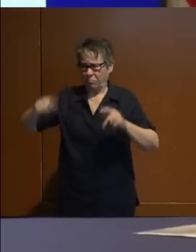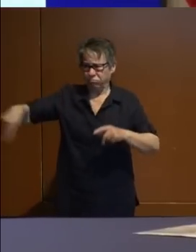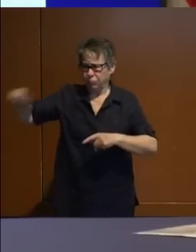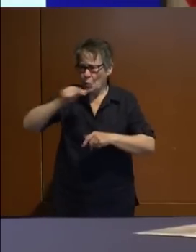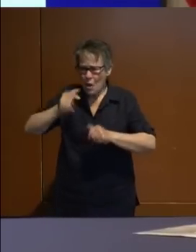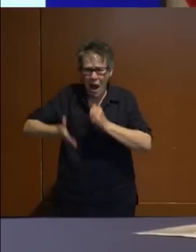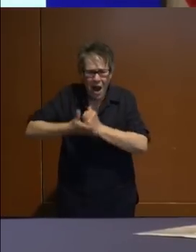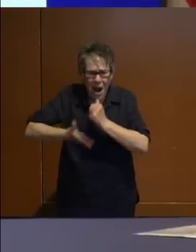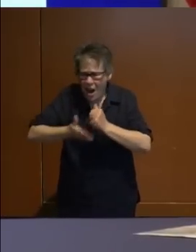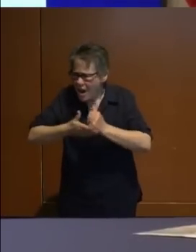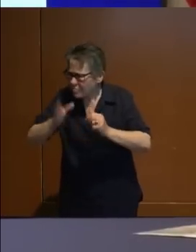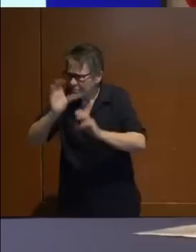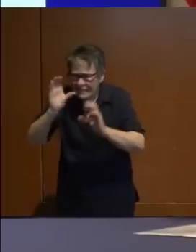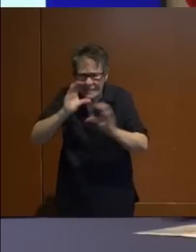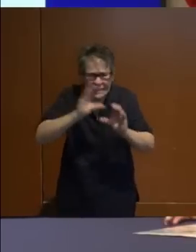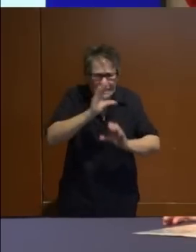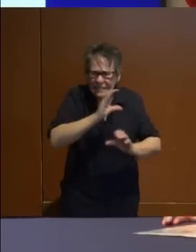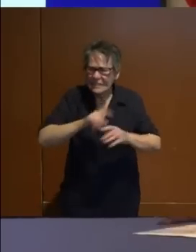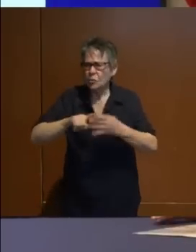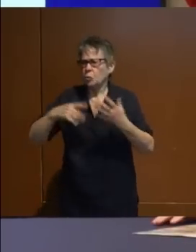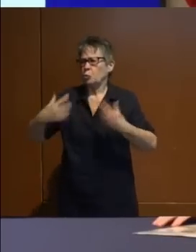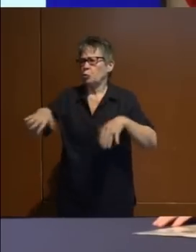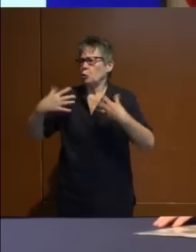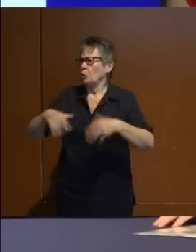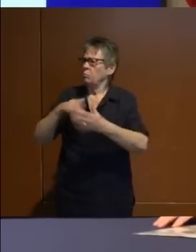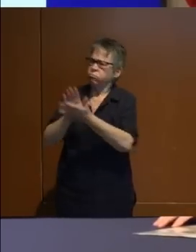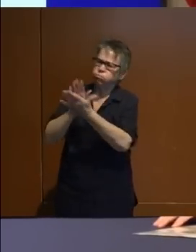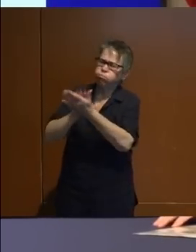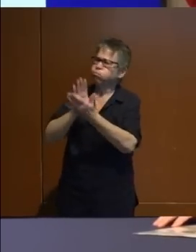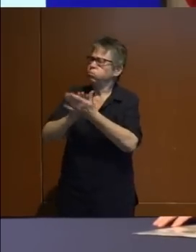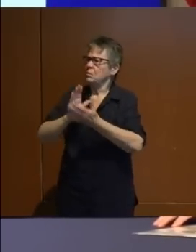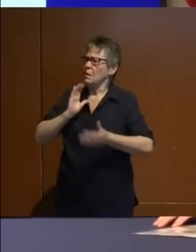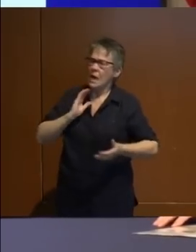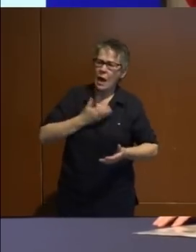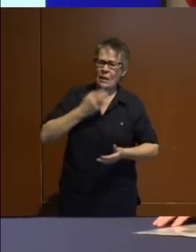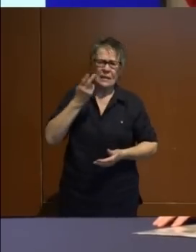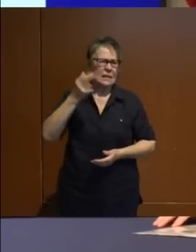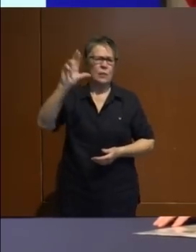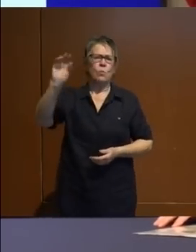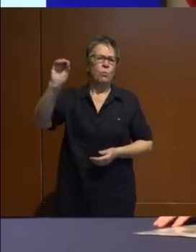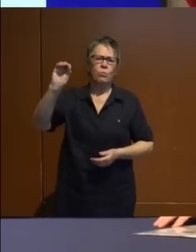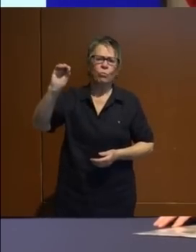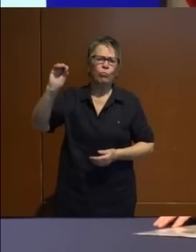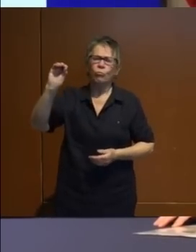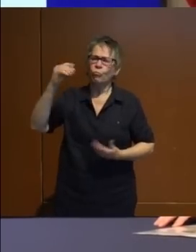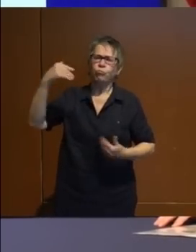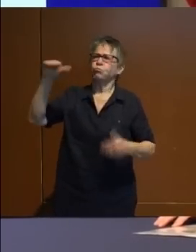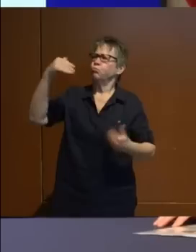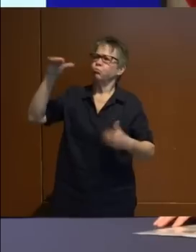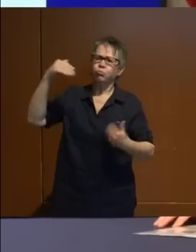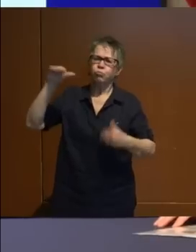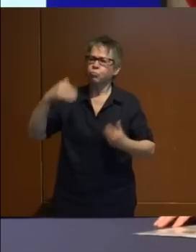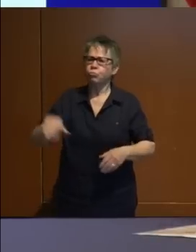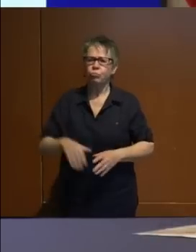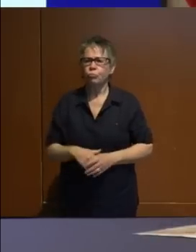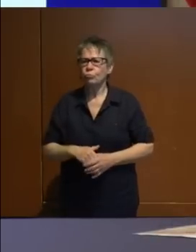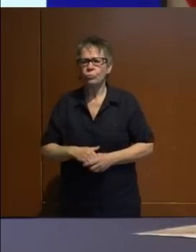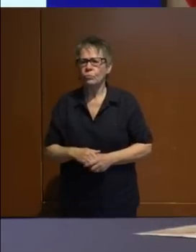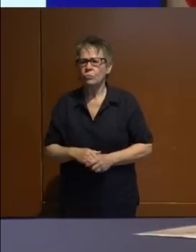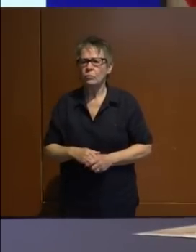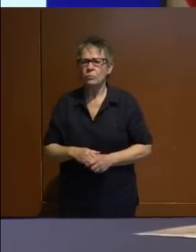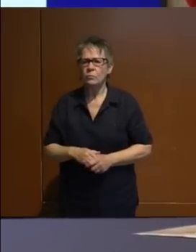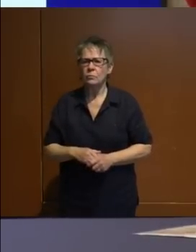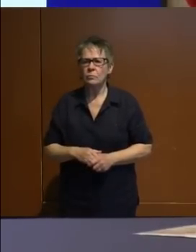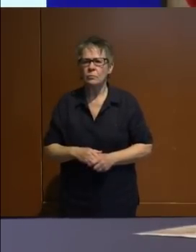the fact that they were coming up actually to demonstrate. If something like this Abbott test were to get approved and become